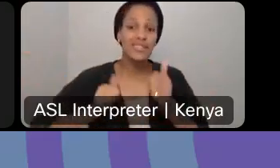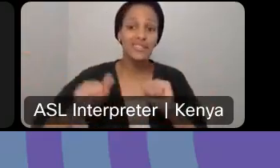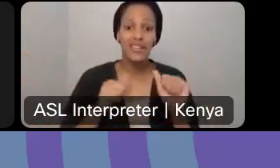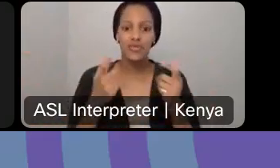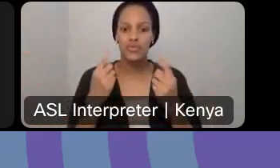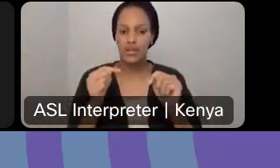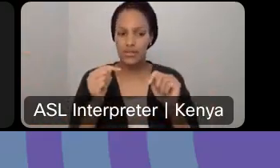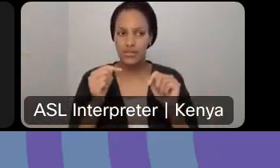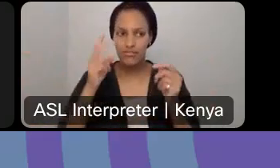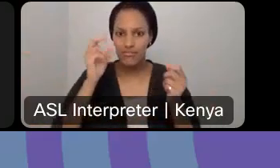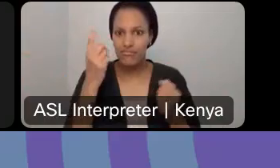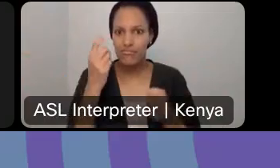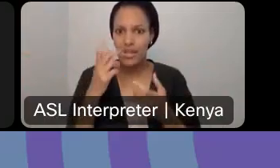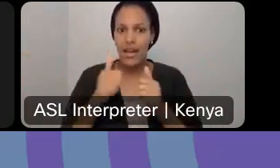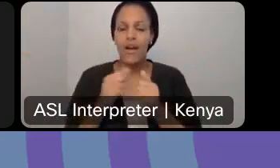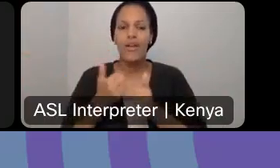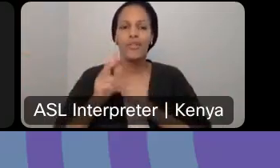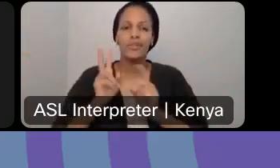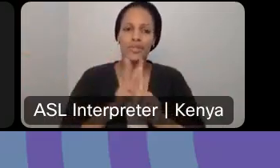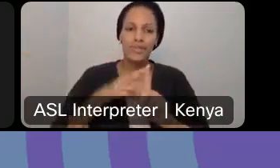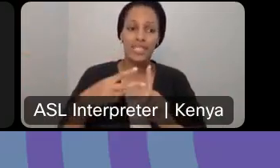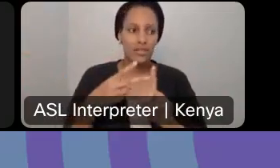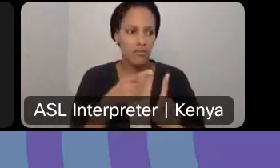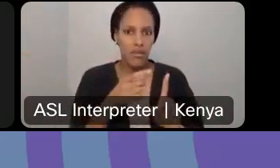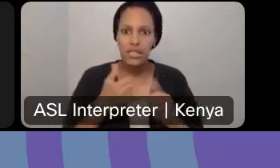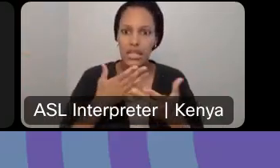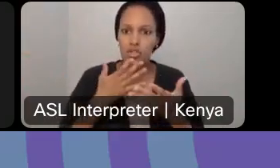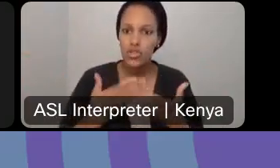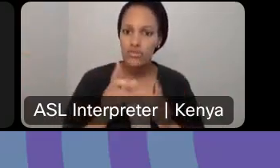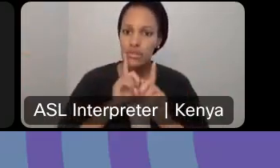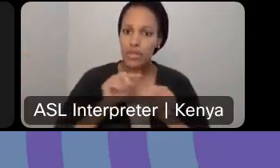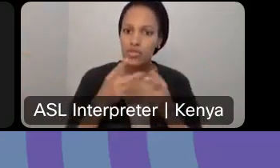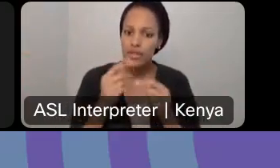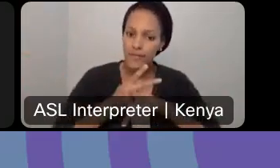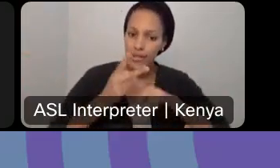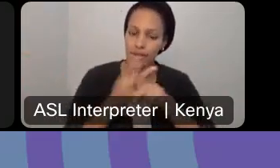perceptions might be a meaningful response to adverse circumstances.